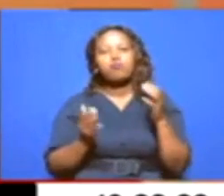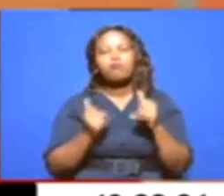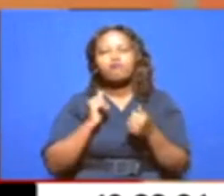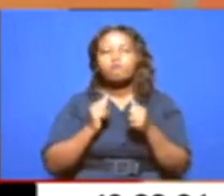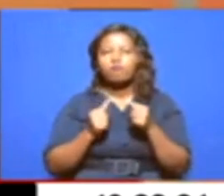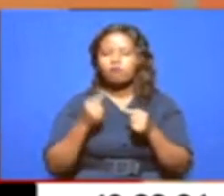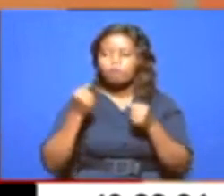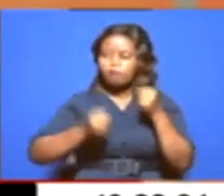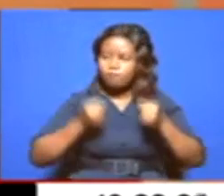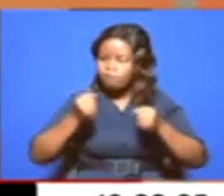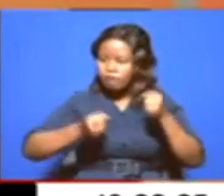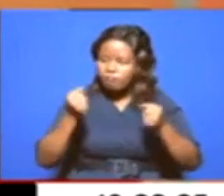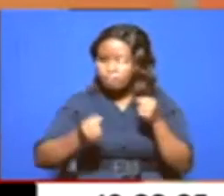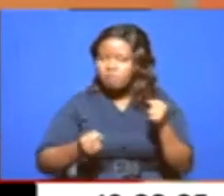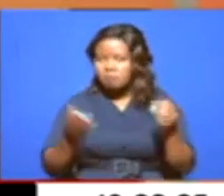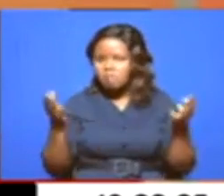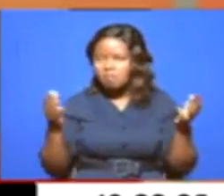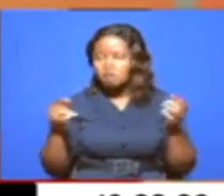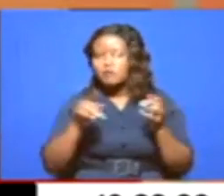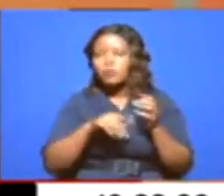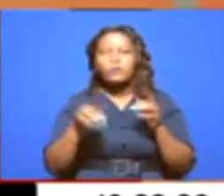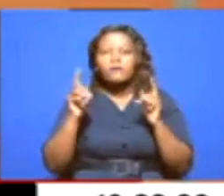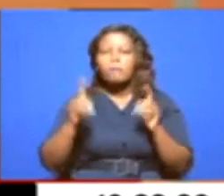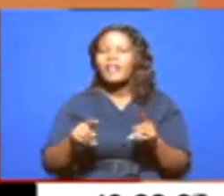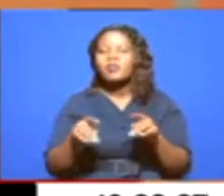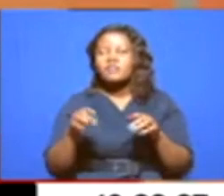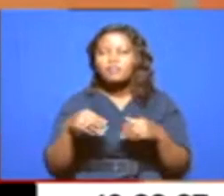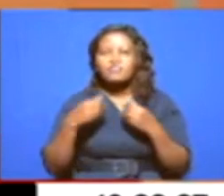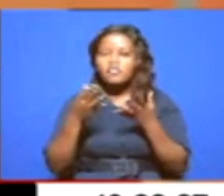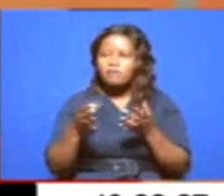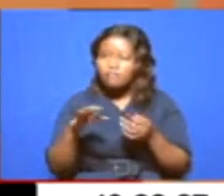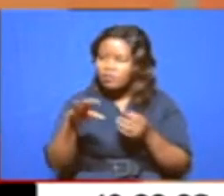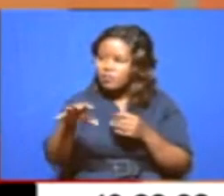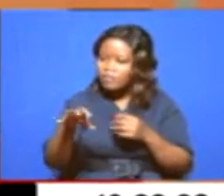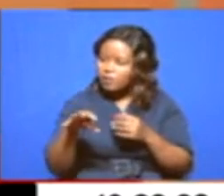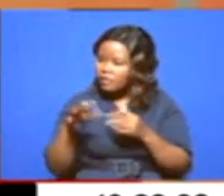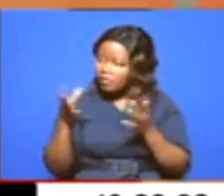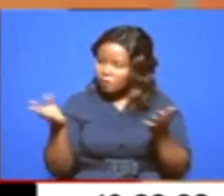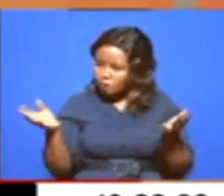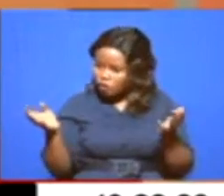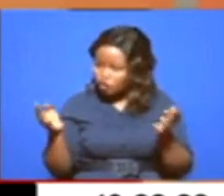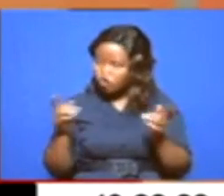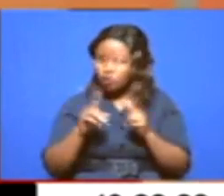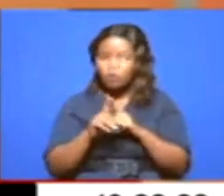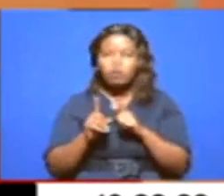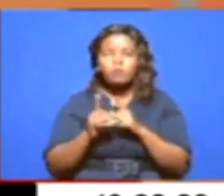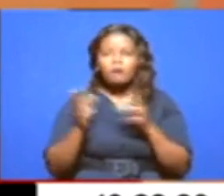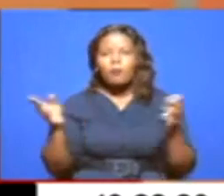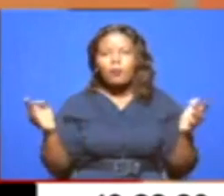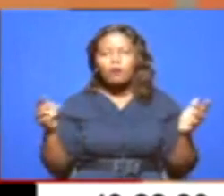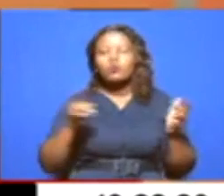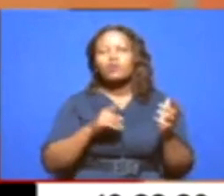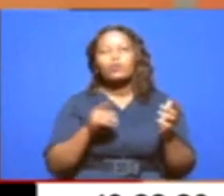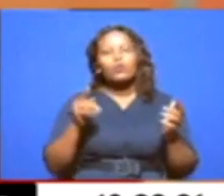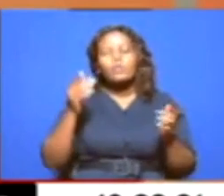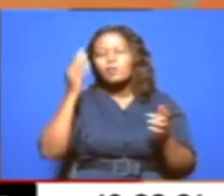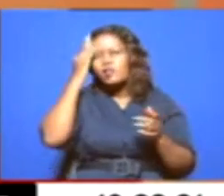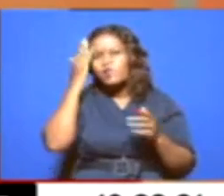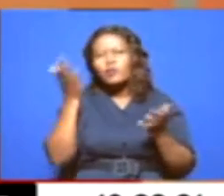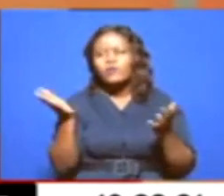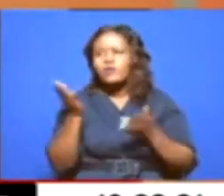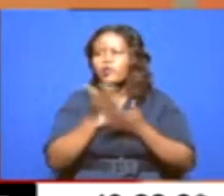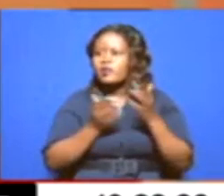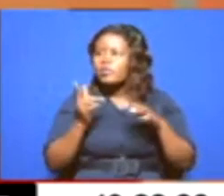the transportation, and depends on the performance of an athlete. So we also see what they are asking, because sometimes they ask